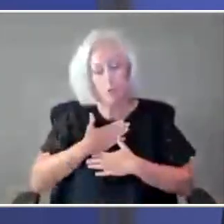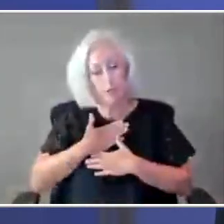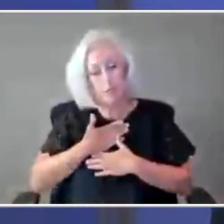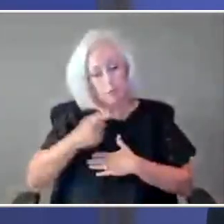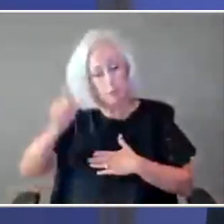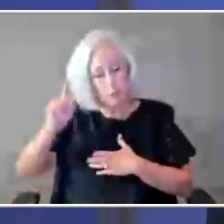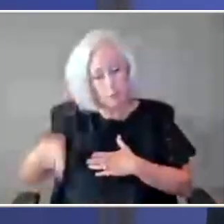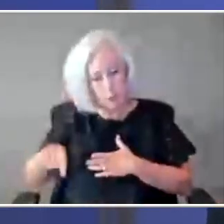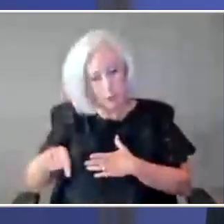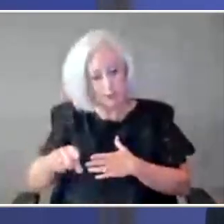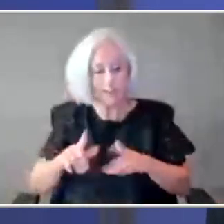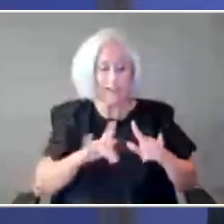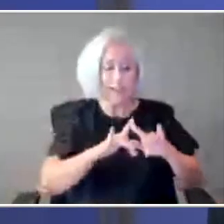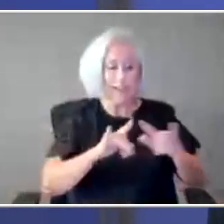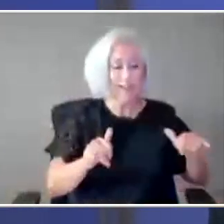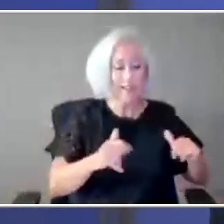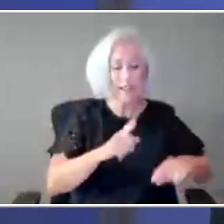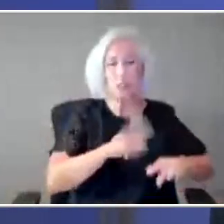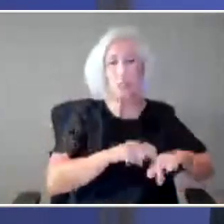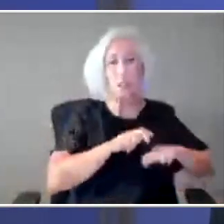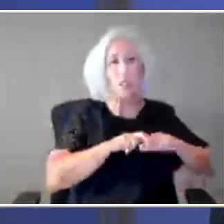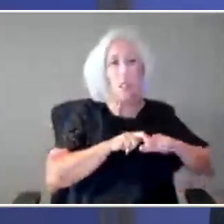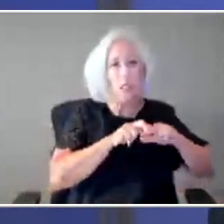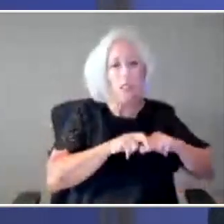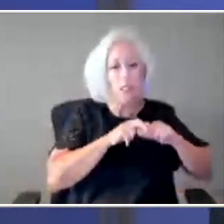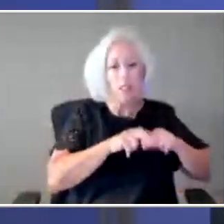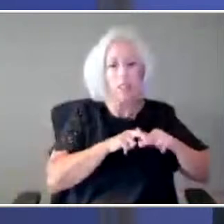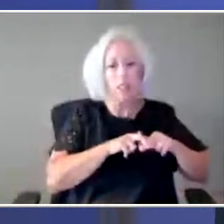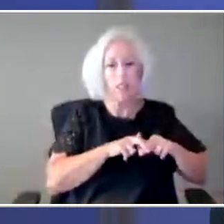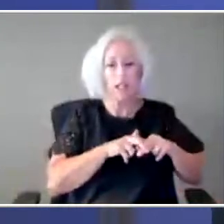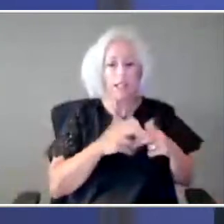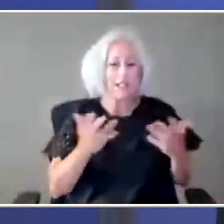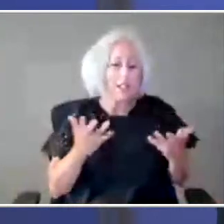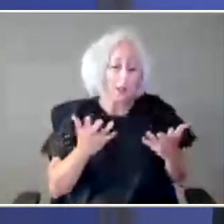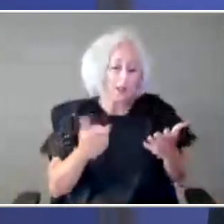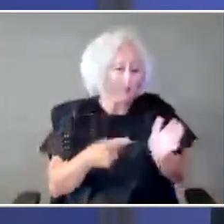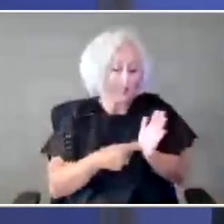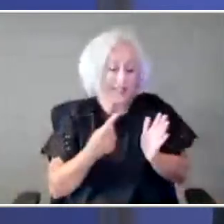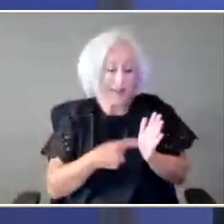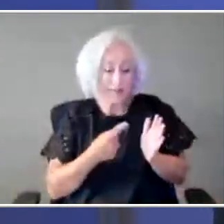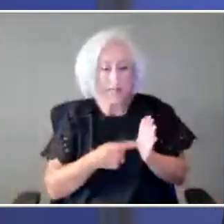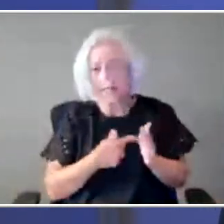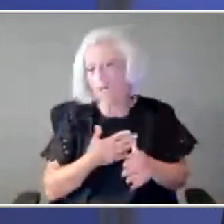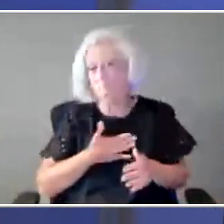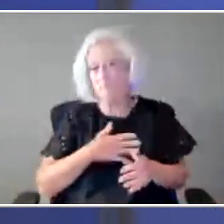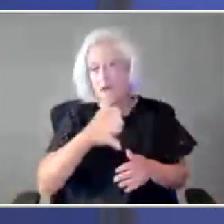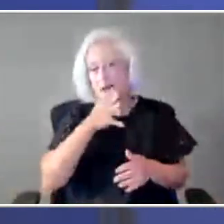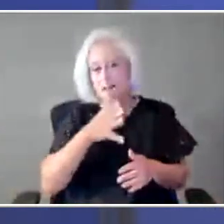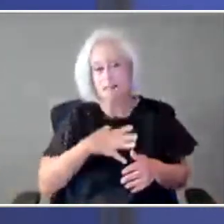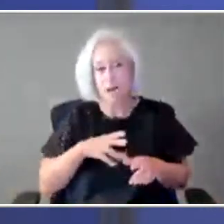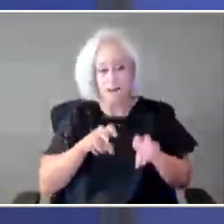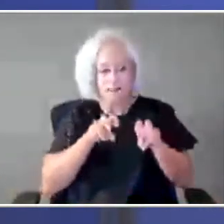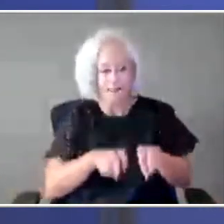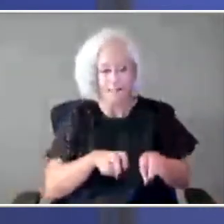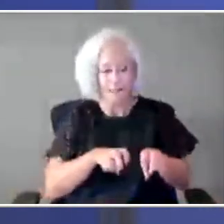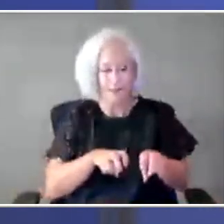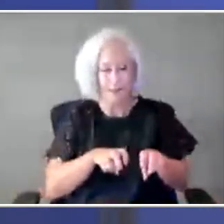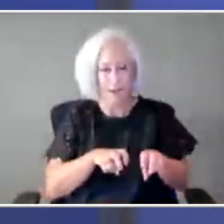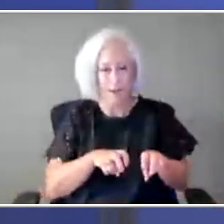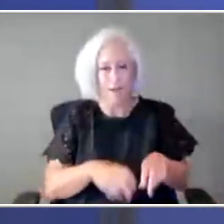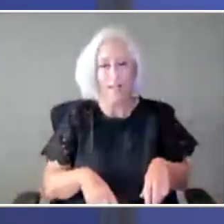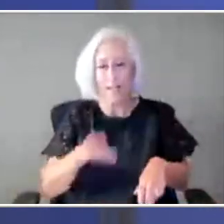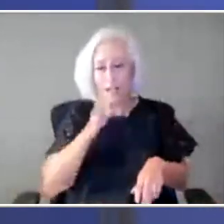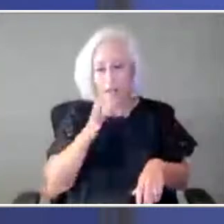of, let's just say, I mean, there was days when my mom was sitting with me and I couldn't even walk, and she's 80 years old and she's walking faster than I